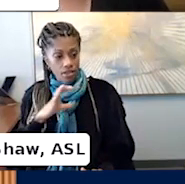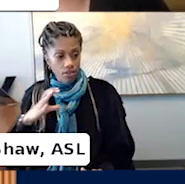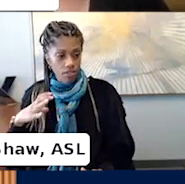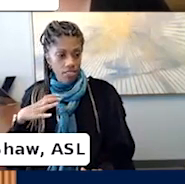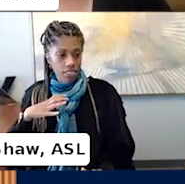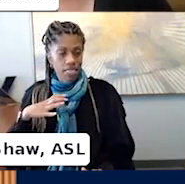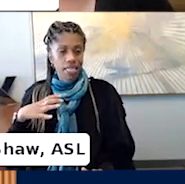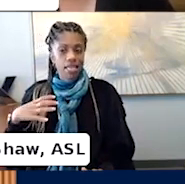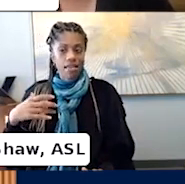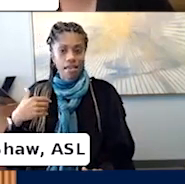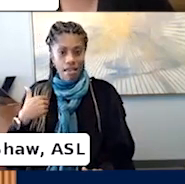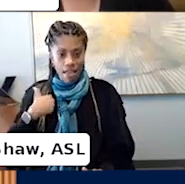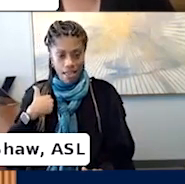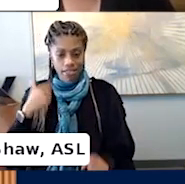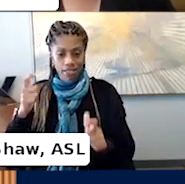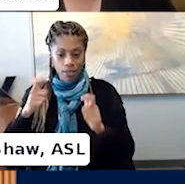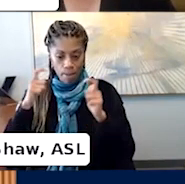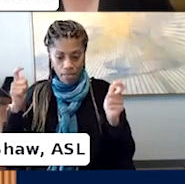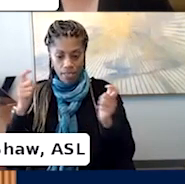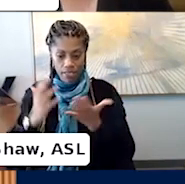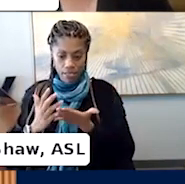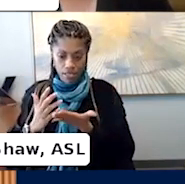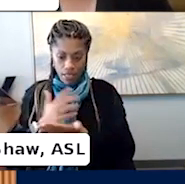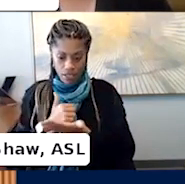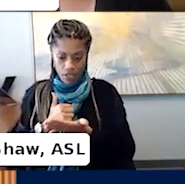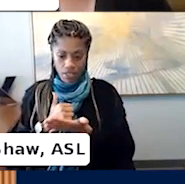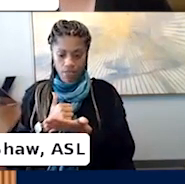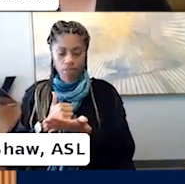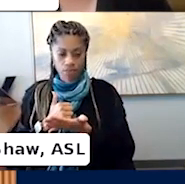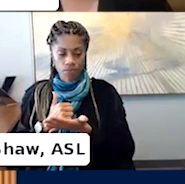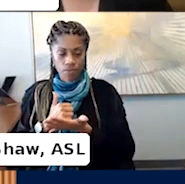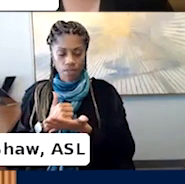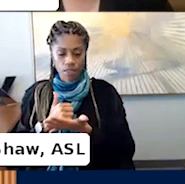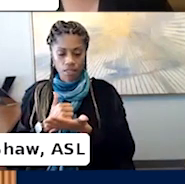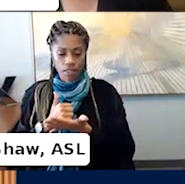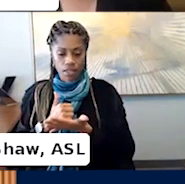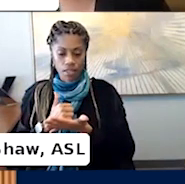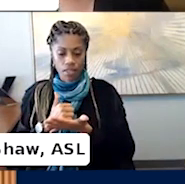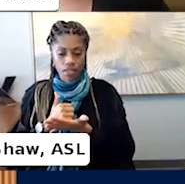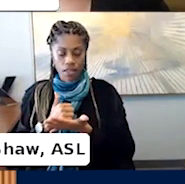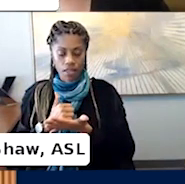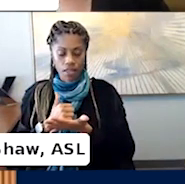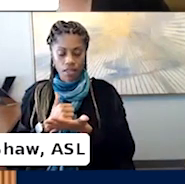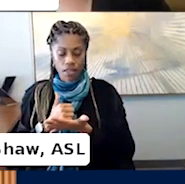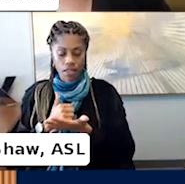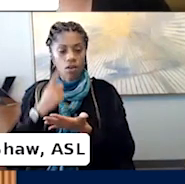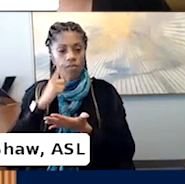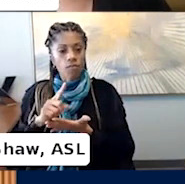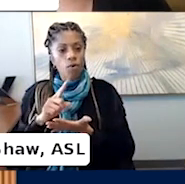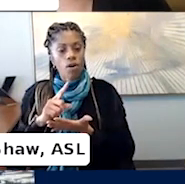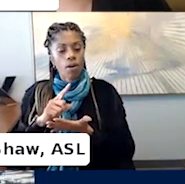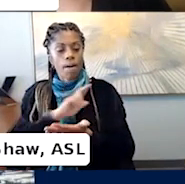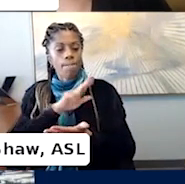space. And we like to think about each of those stories as little poems about who we are as people. So we're going to